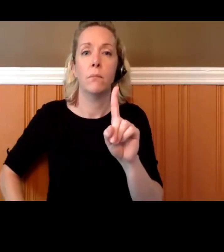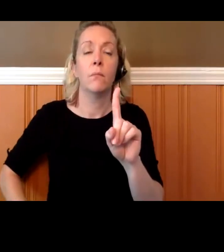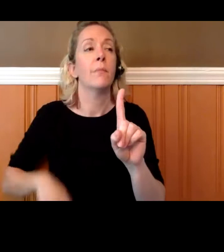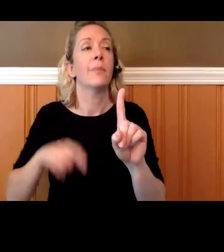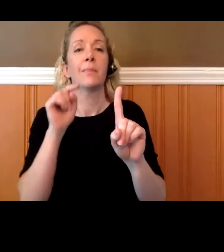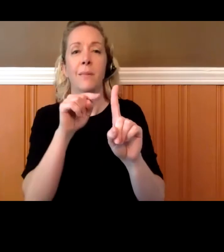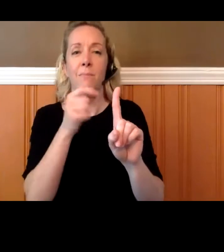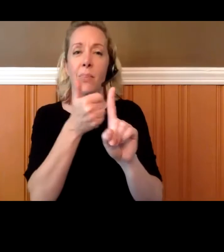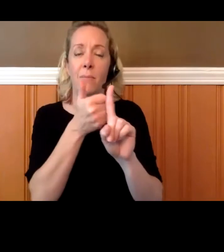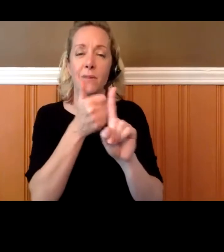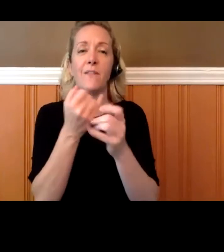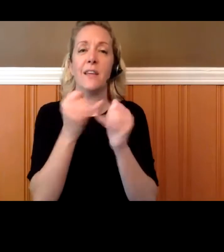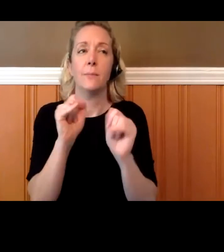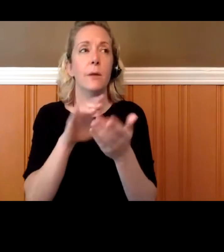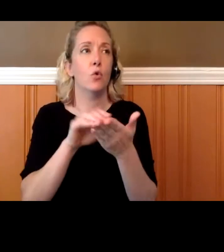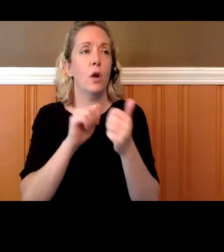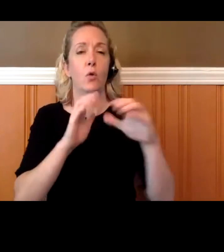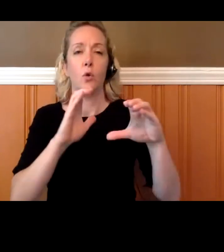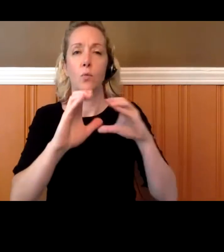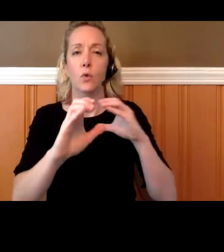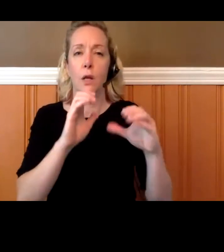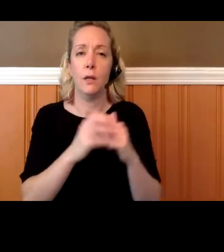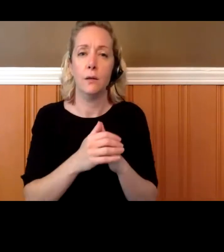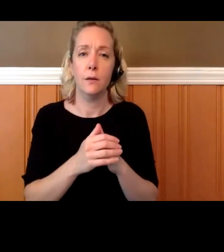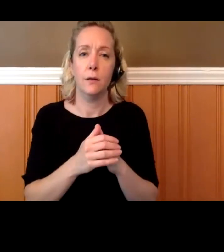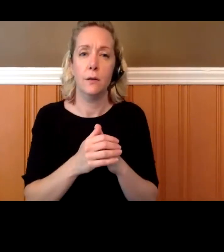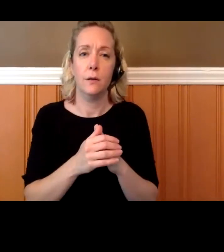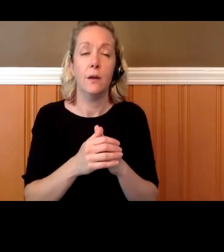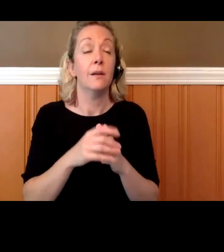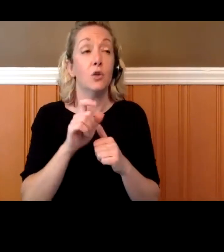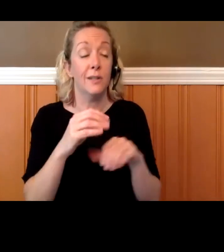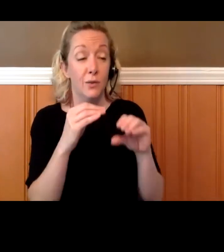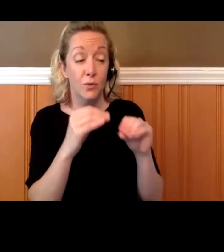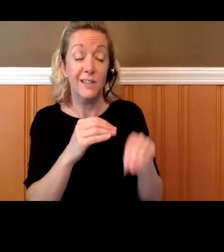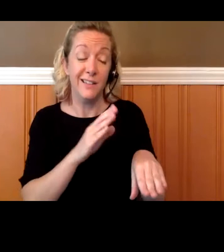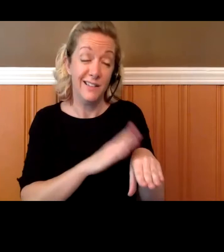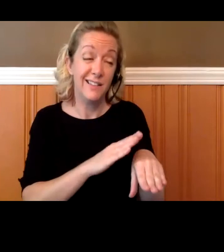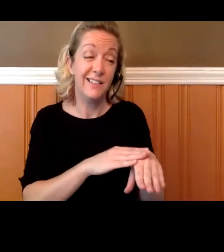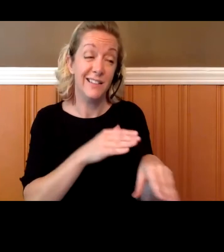and they have to learn all these principles that we've talked about, like people are going to be clueless. You know, when you have